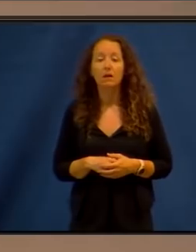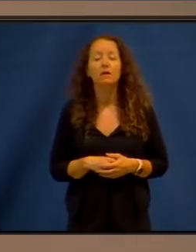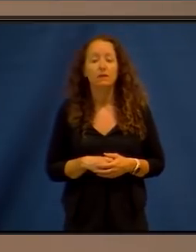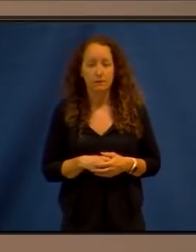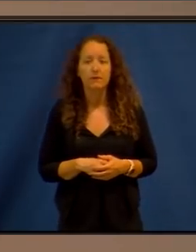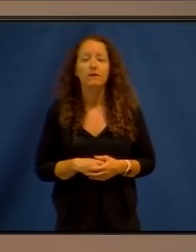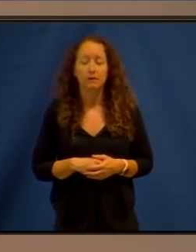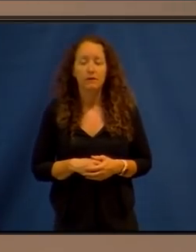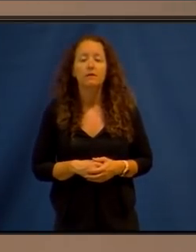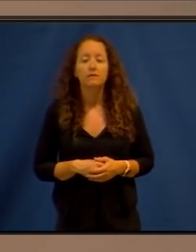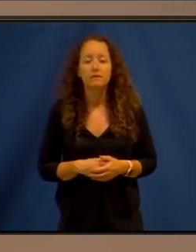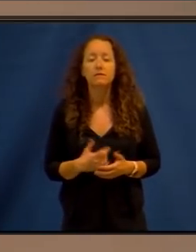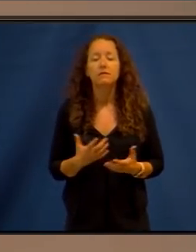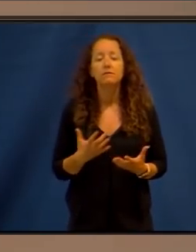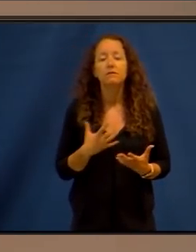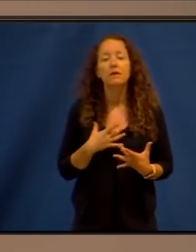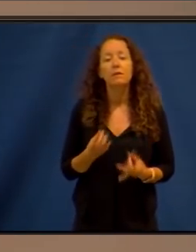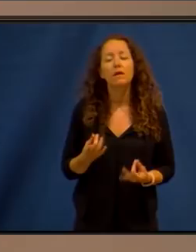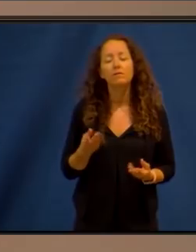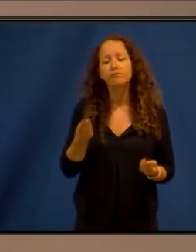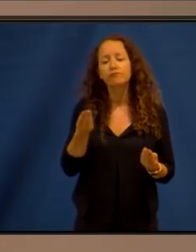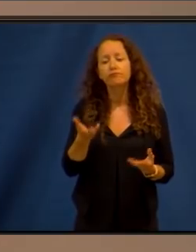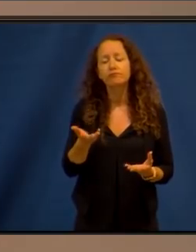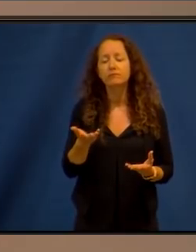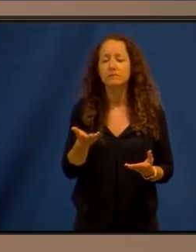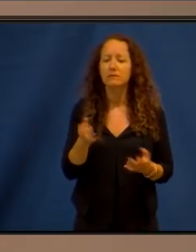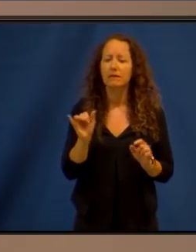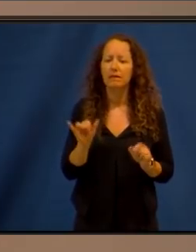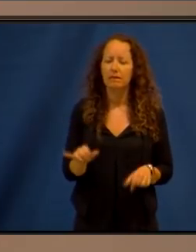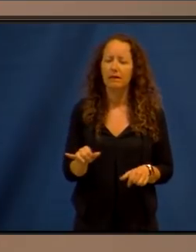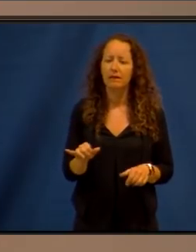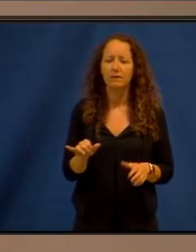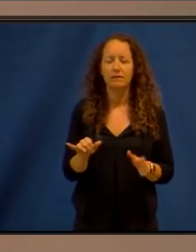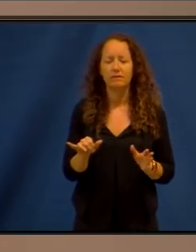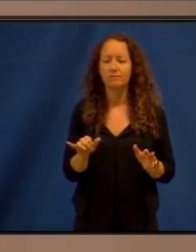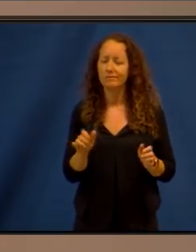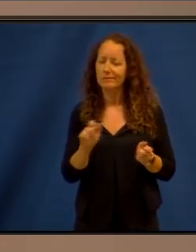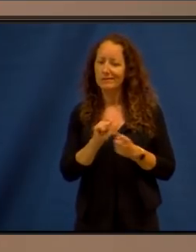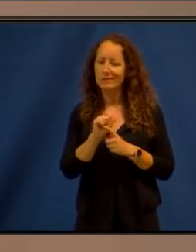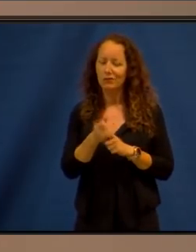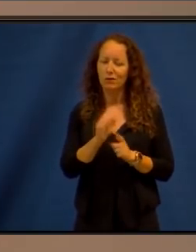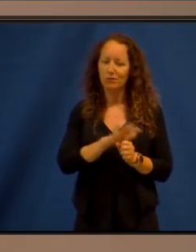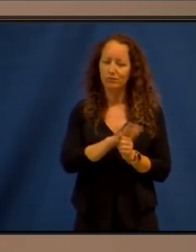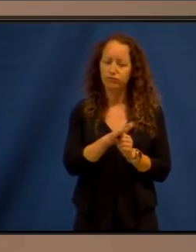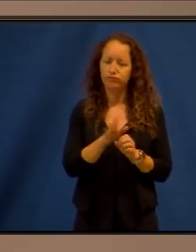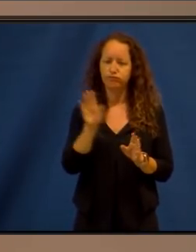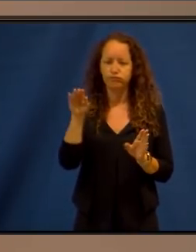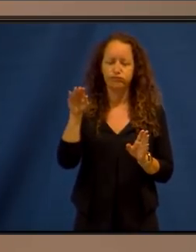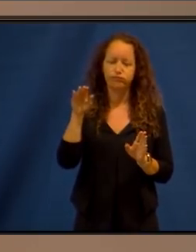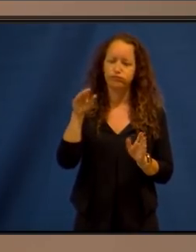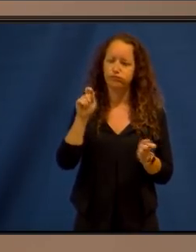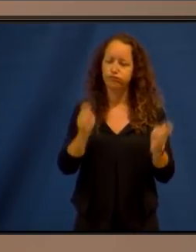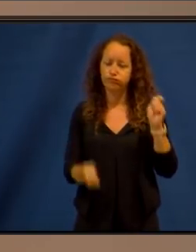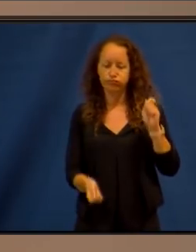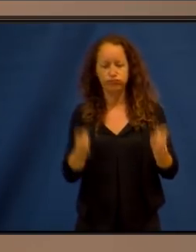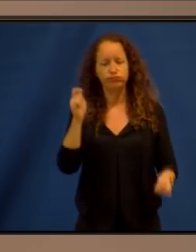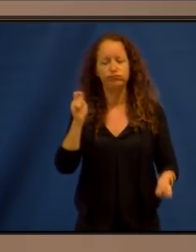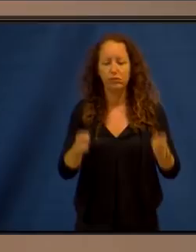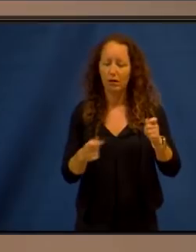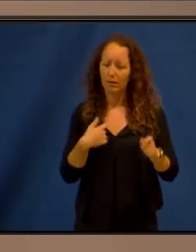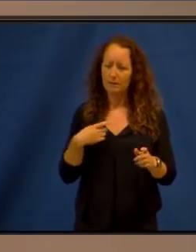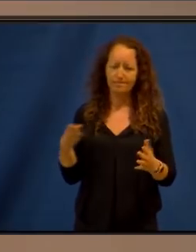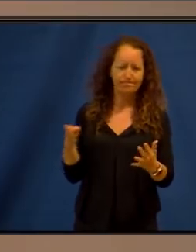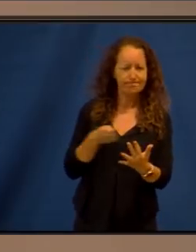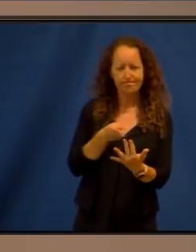Yes, Roger, I'd just like to say that navigating this changing landscape of COVID-19 has been very challenging and frustrating